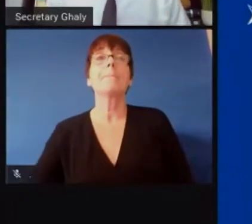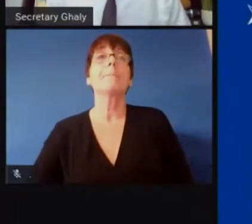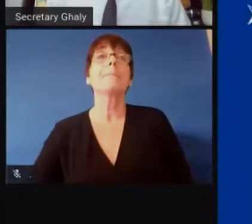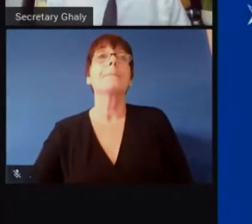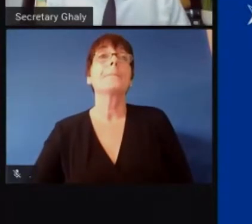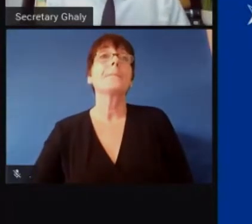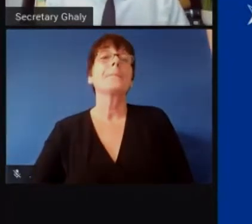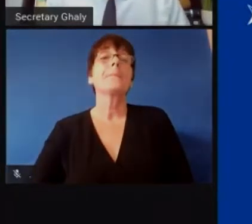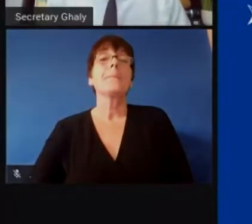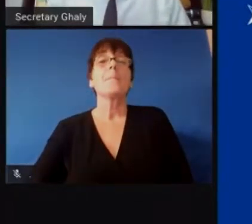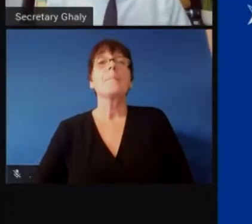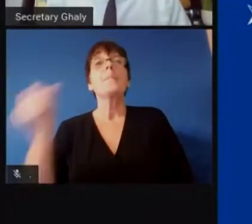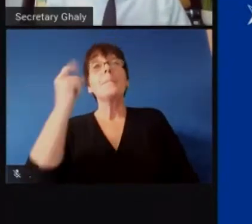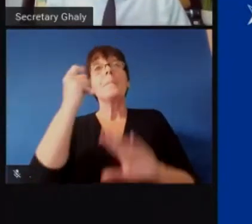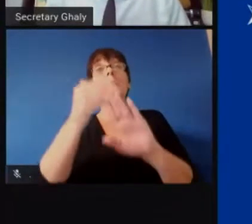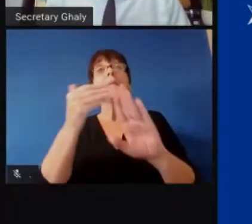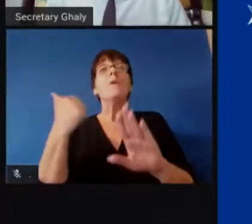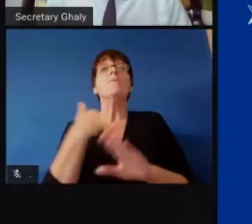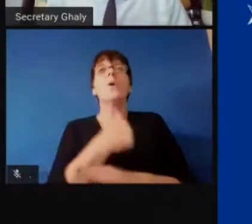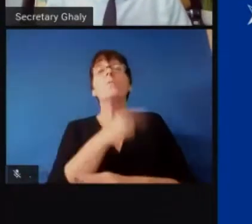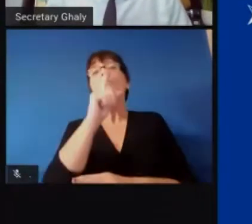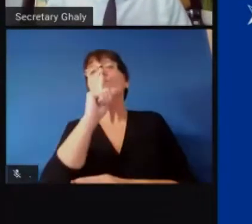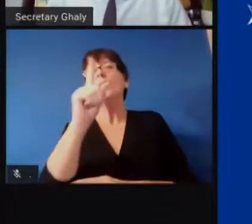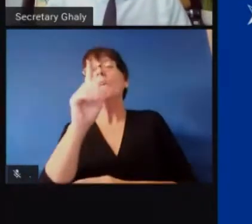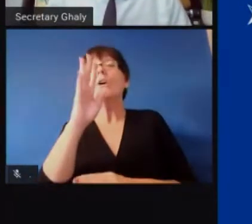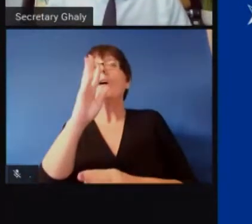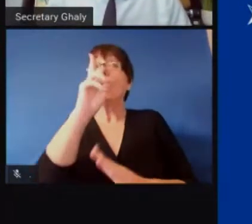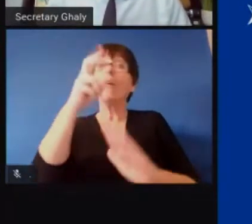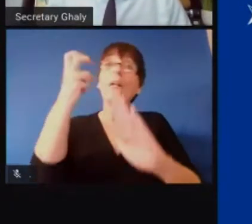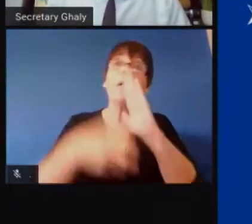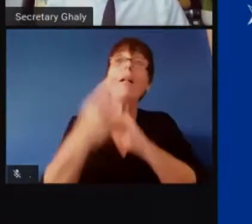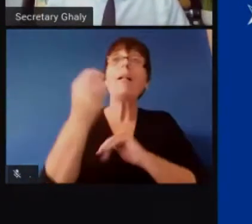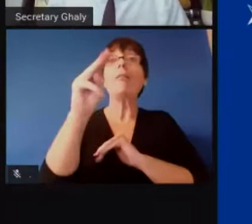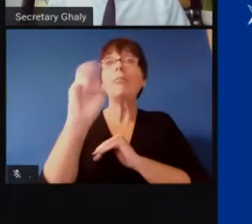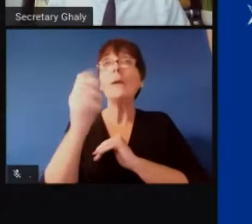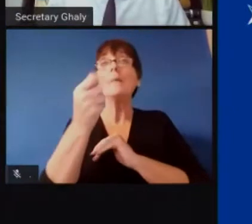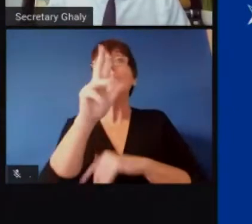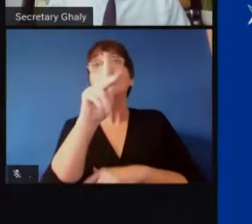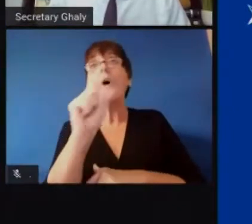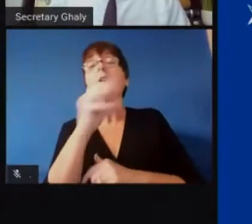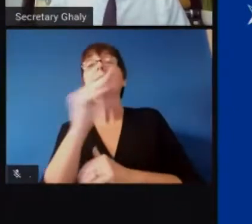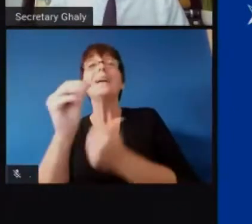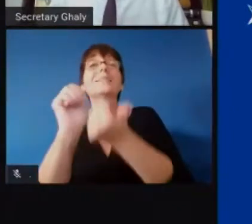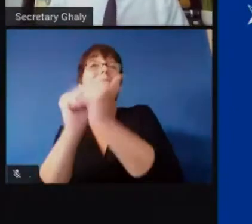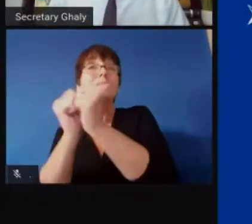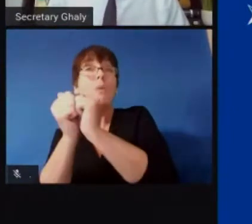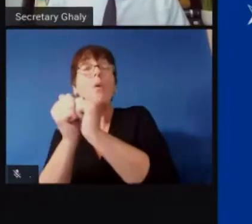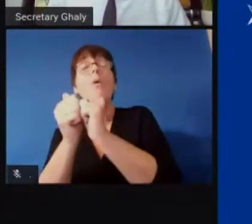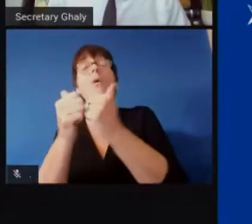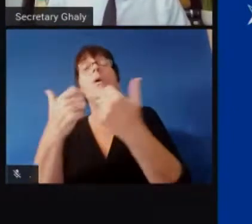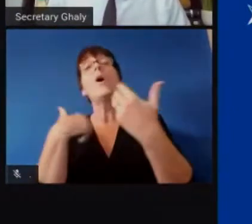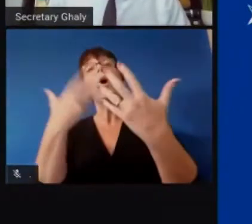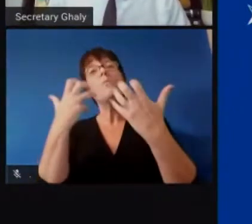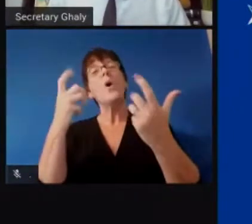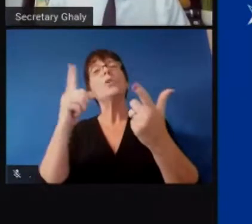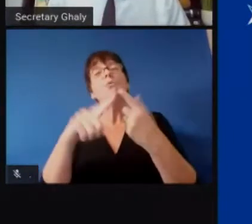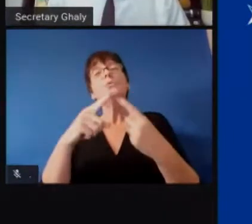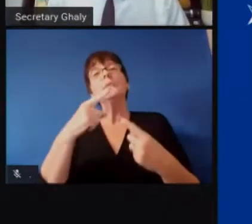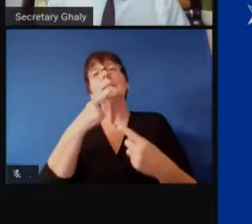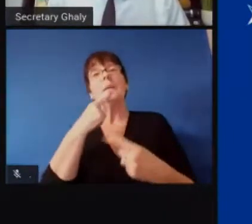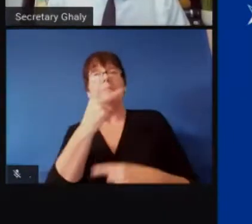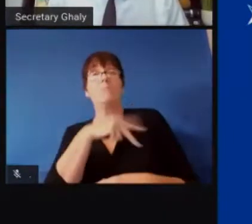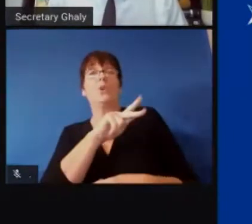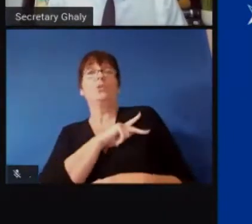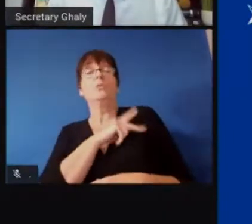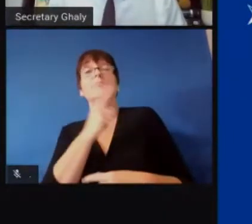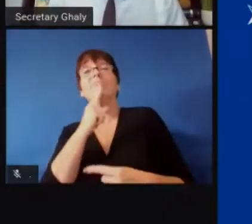So before we get into the theme parks and the sport, professional sport guidance, I just want to say a personal note